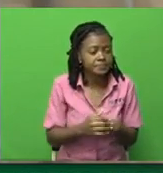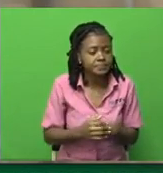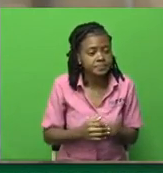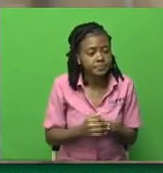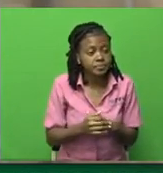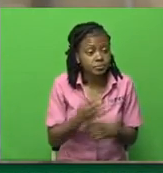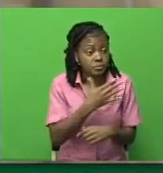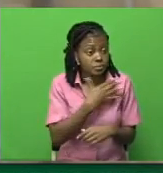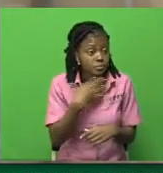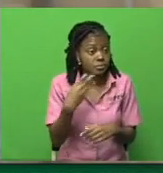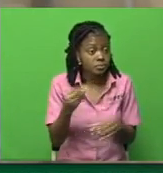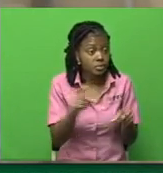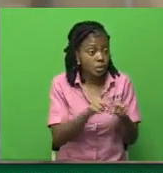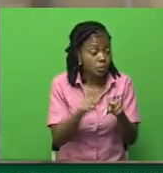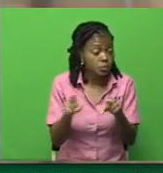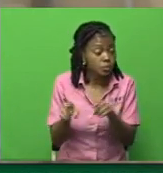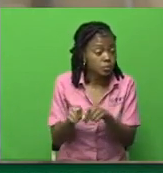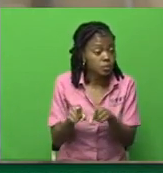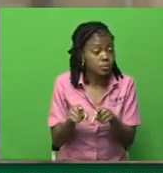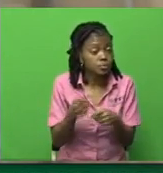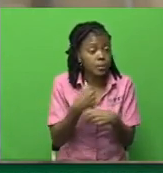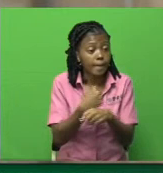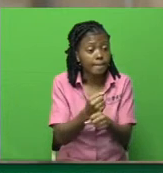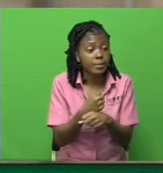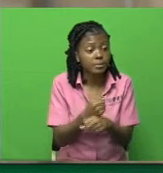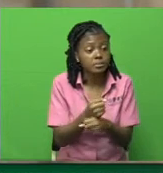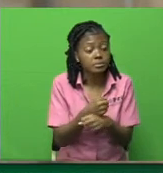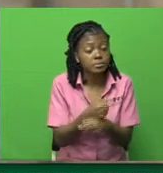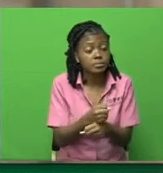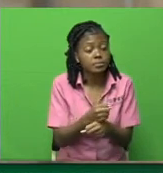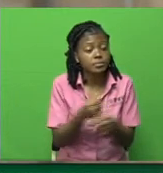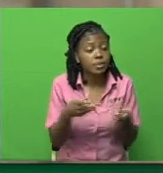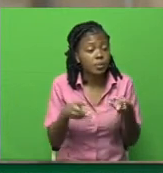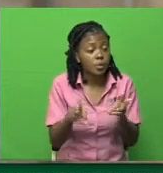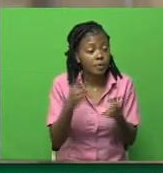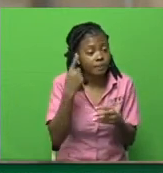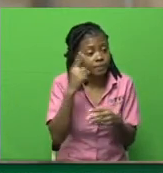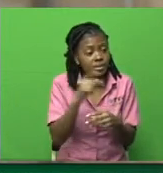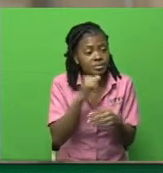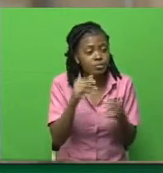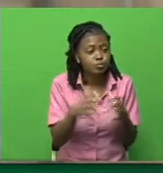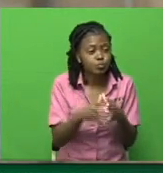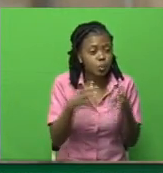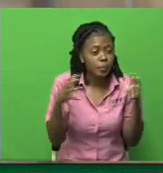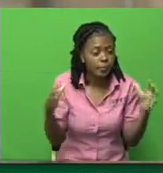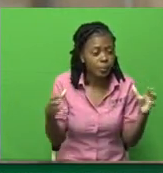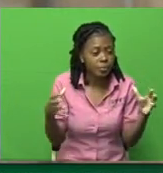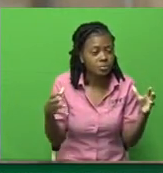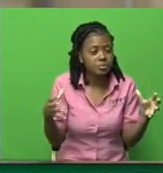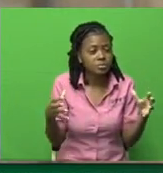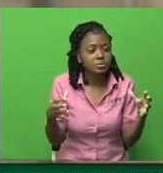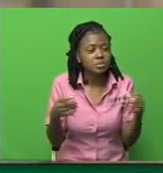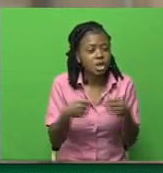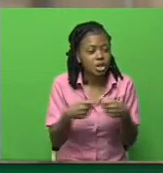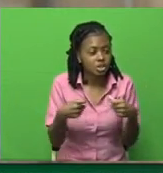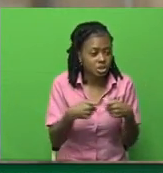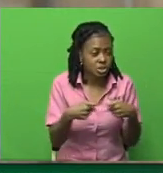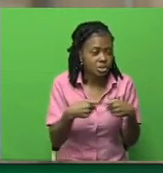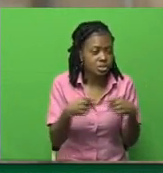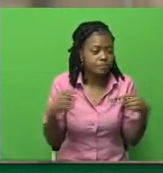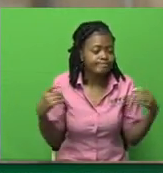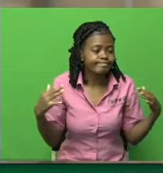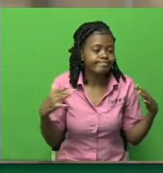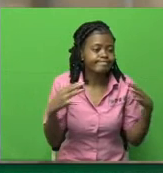rejection scheme this is an ongoing plan there's an ongoing plan to act upon this recommendation and